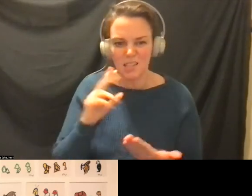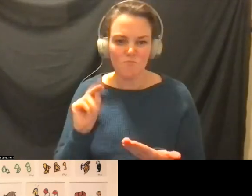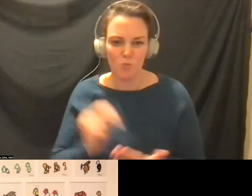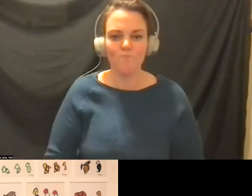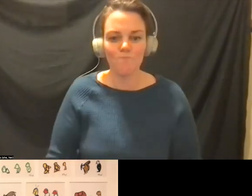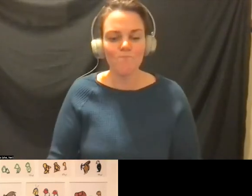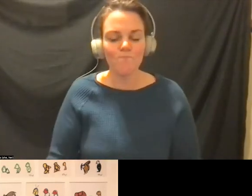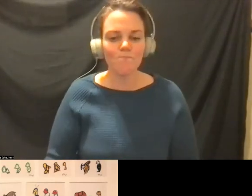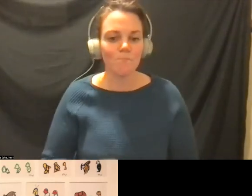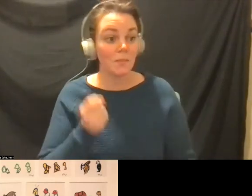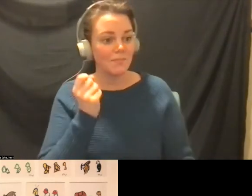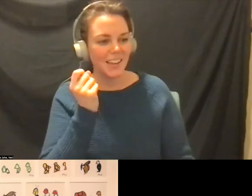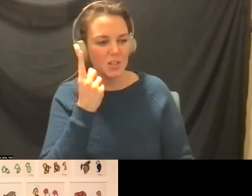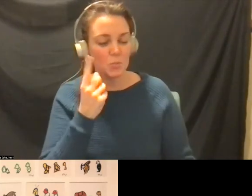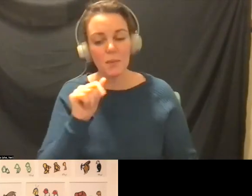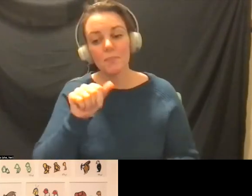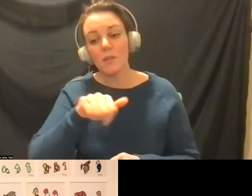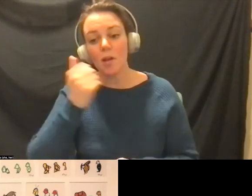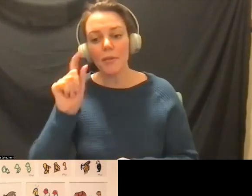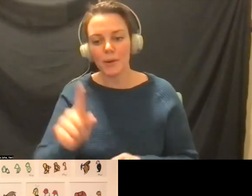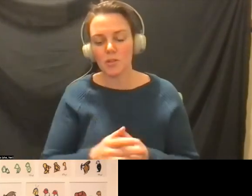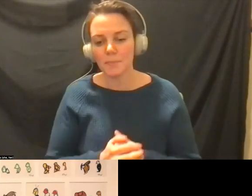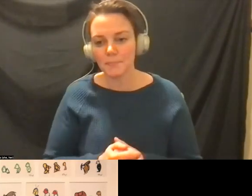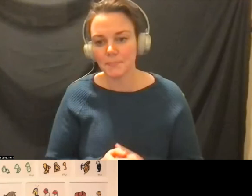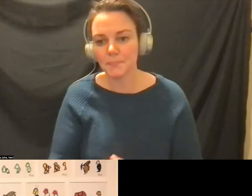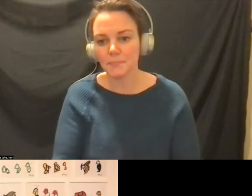Got you. And there's another question about,